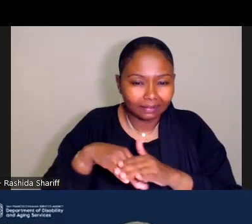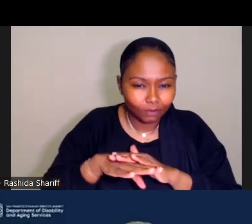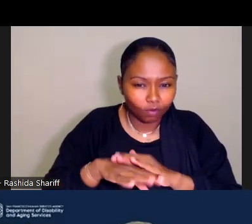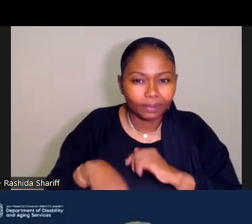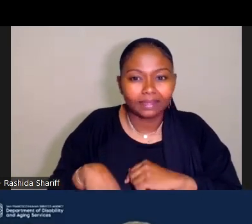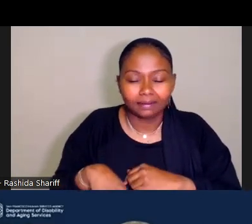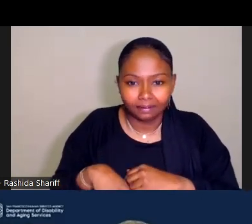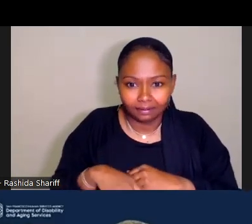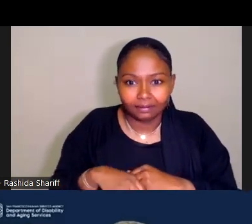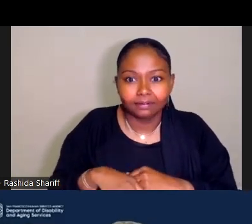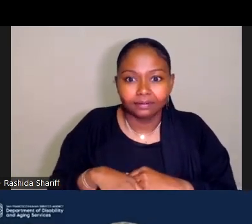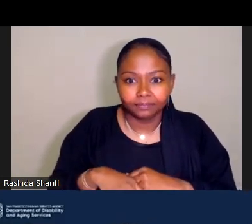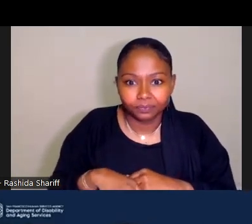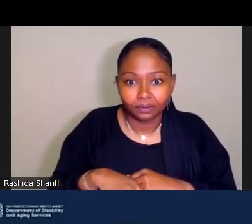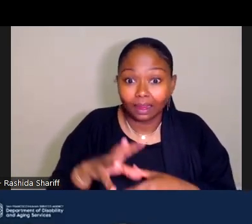that through the